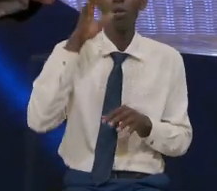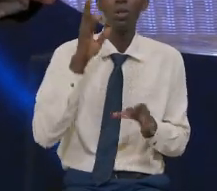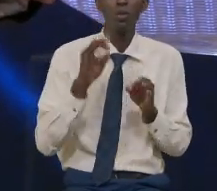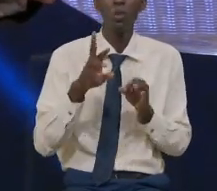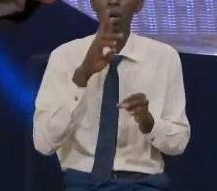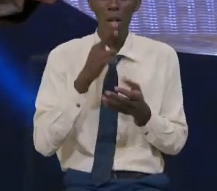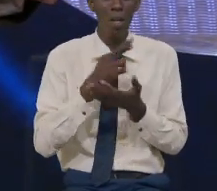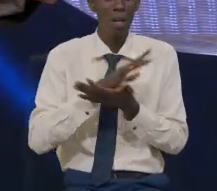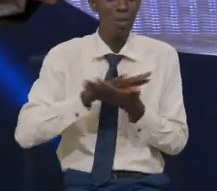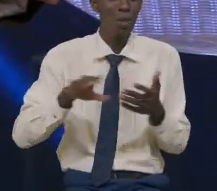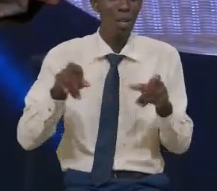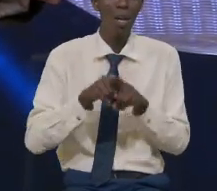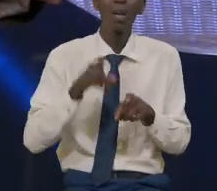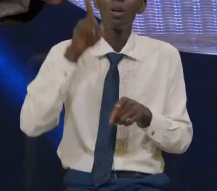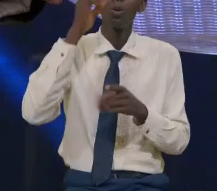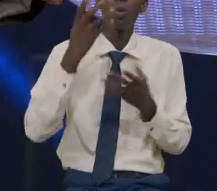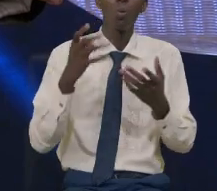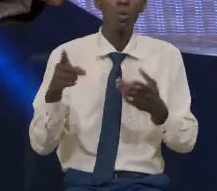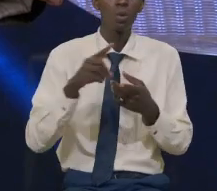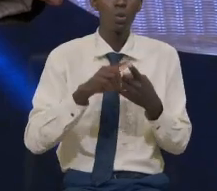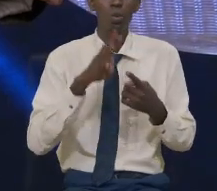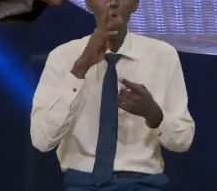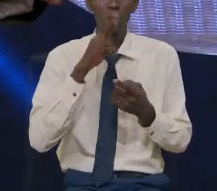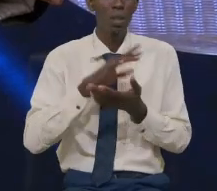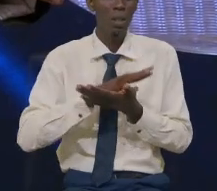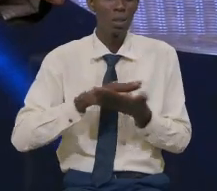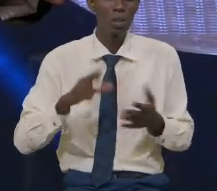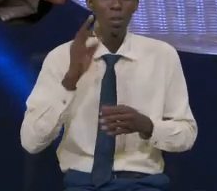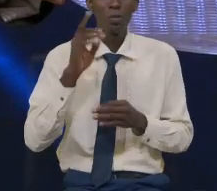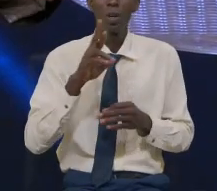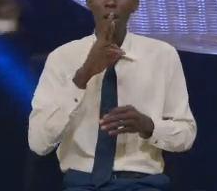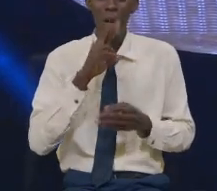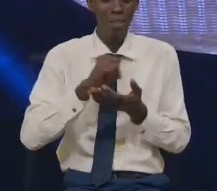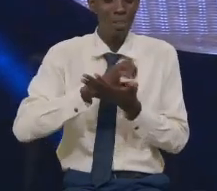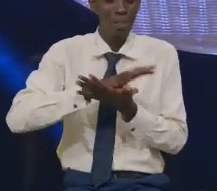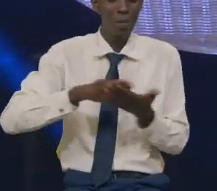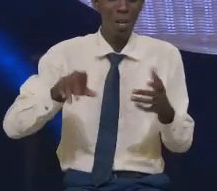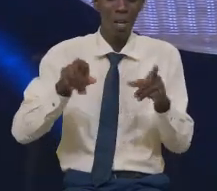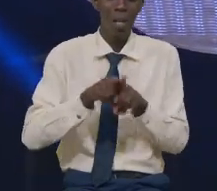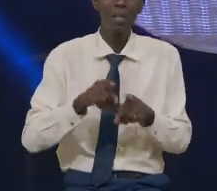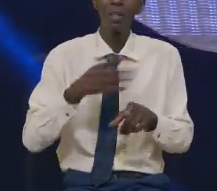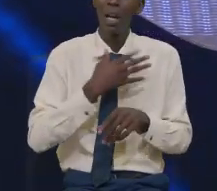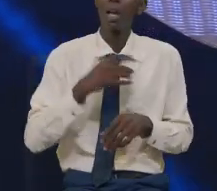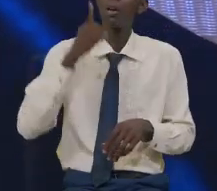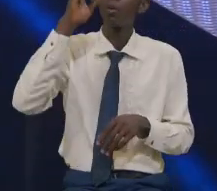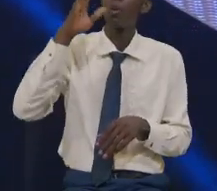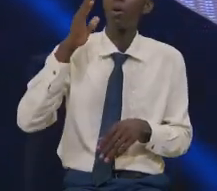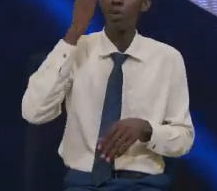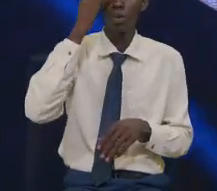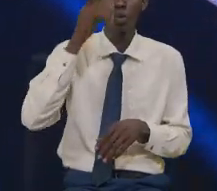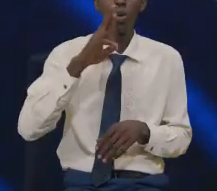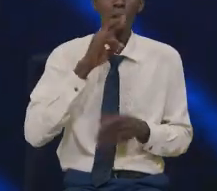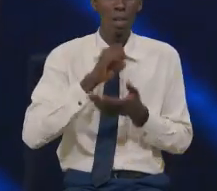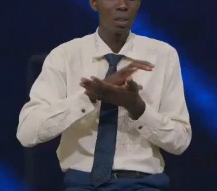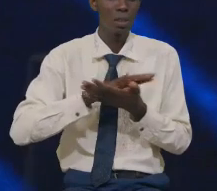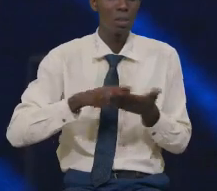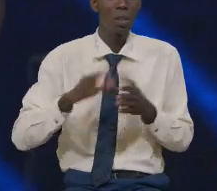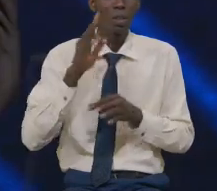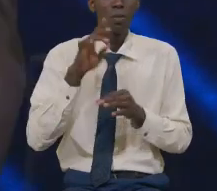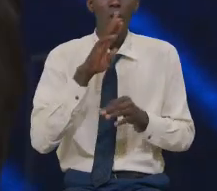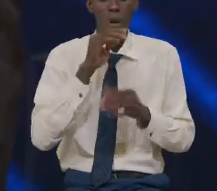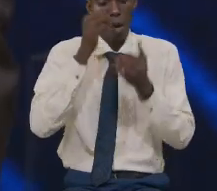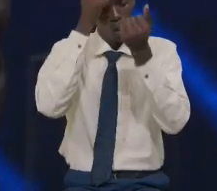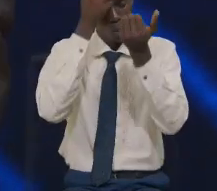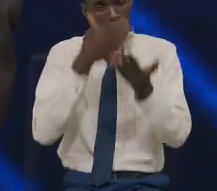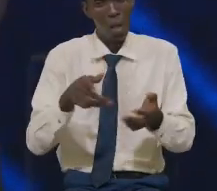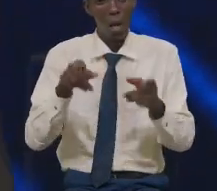to be righteous, if you are sanctified as God wants to be sanctified, if you are obedient as God wants